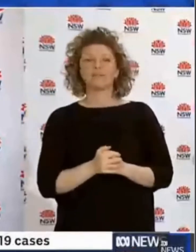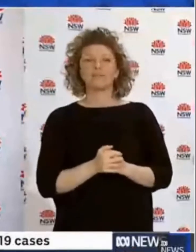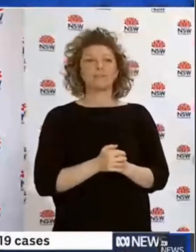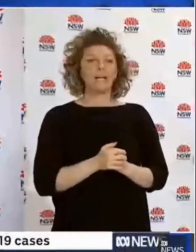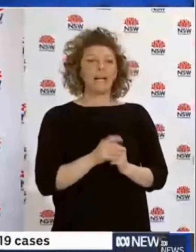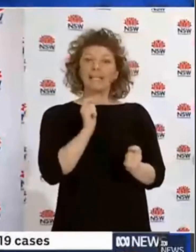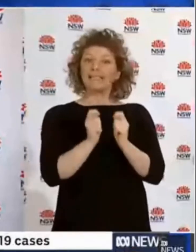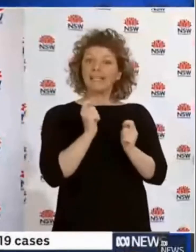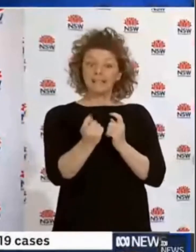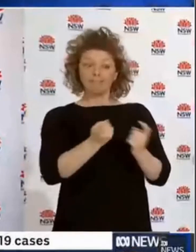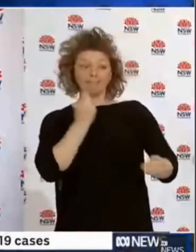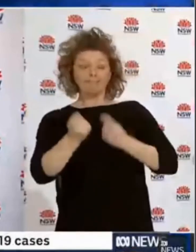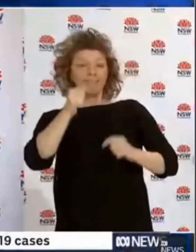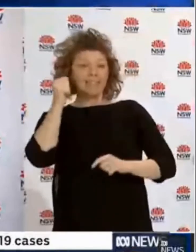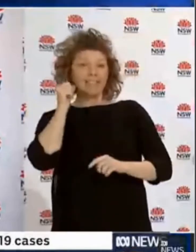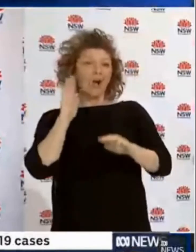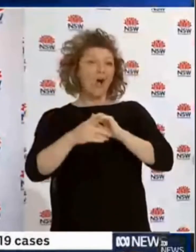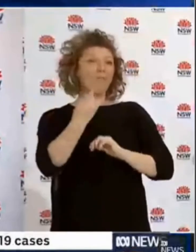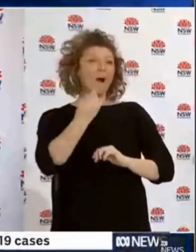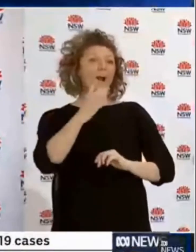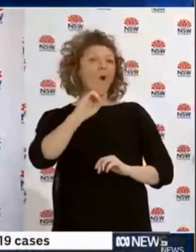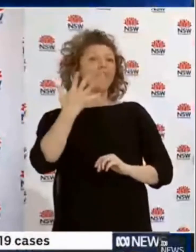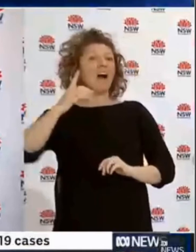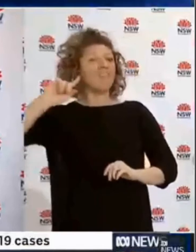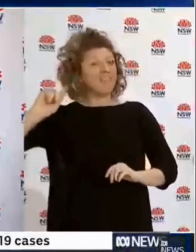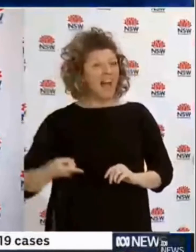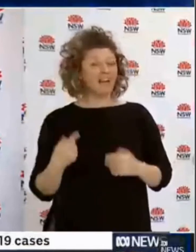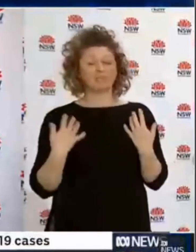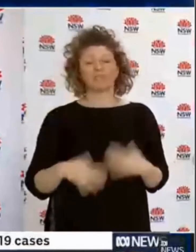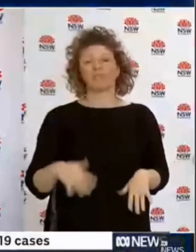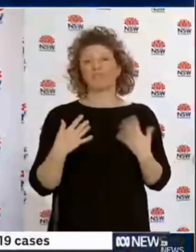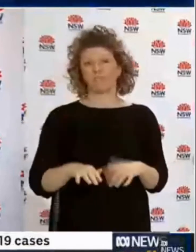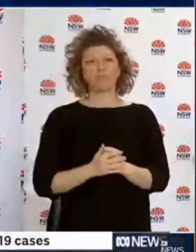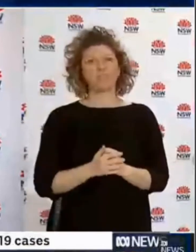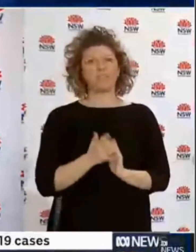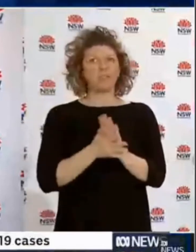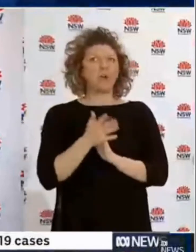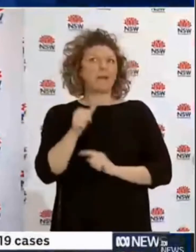105,963 tests reported to 8 o'clock last night, which is up on the previous day's total of